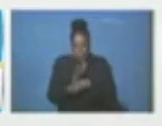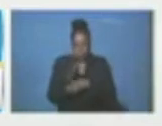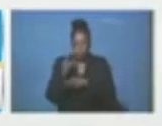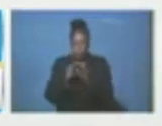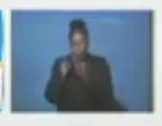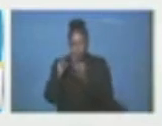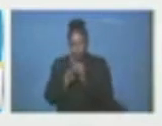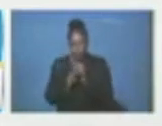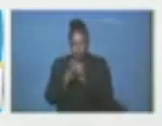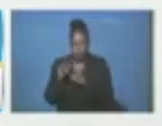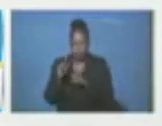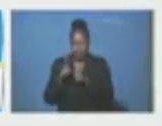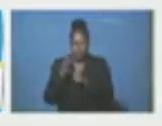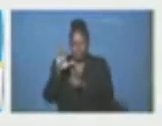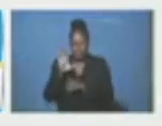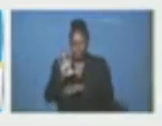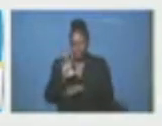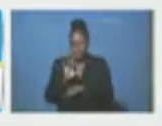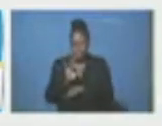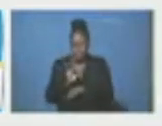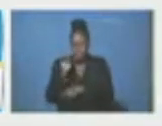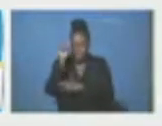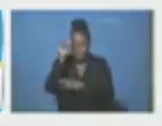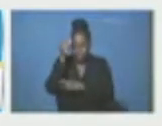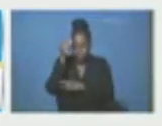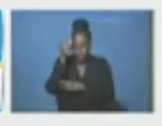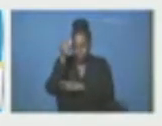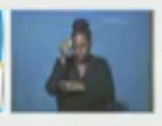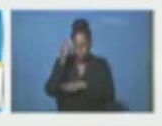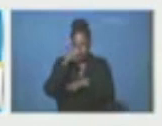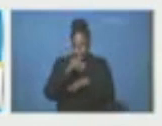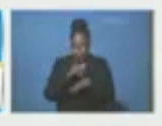November 1st, 1957, when you had the government at the time,